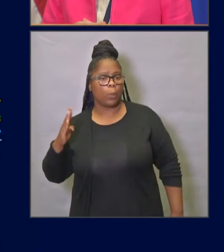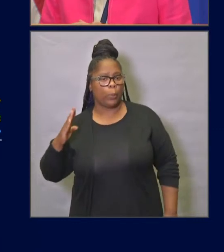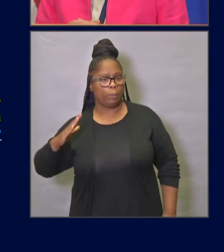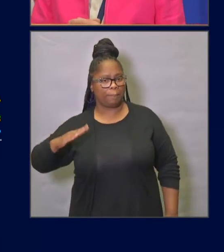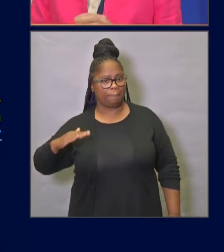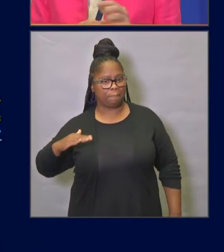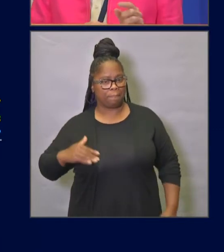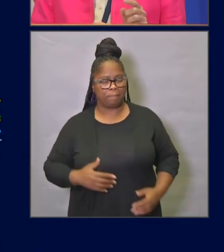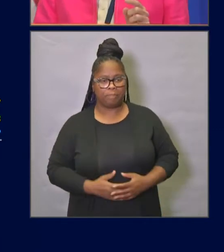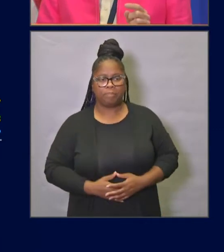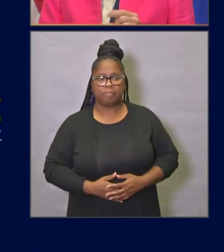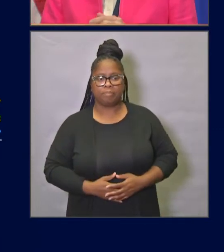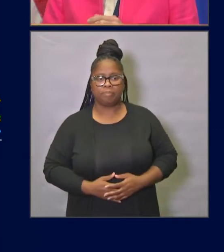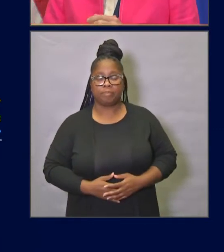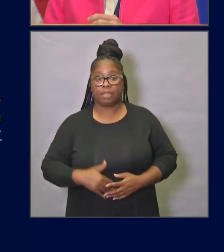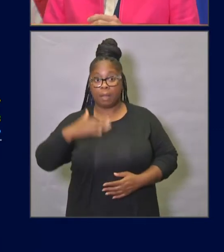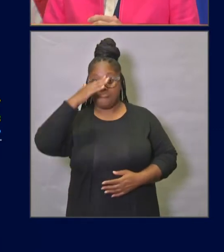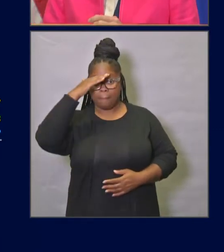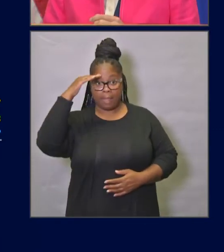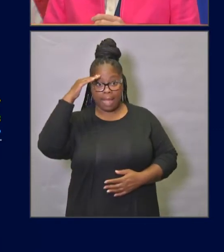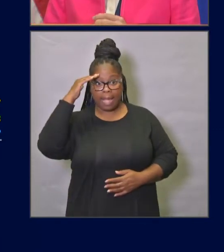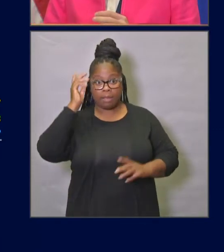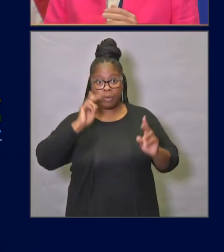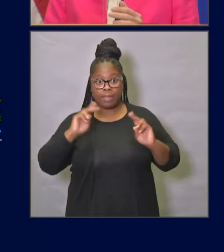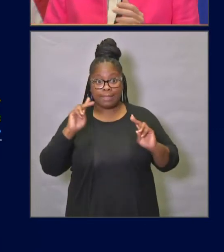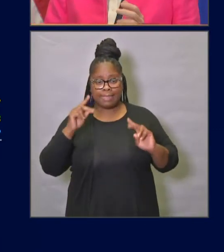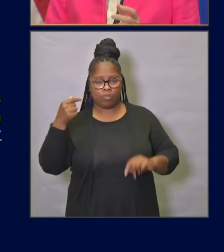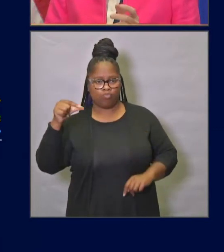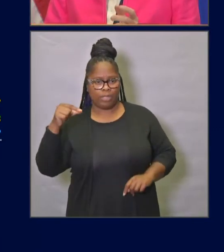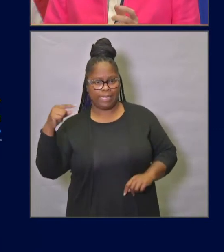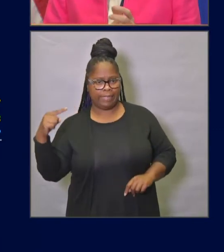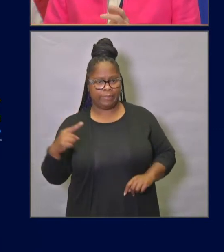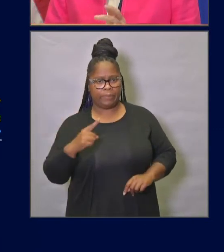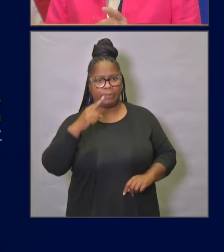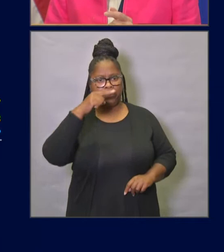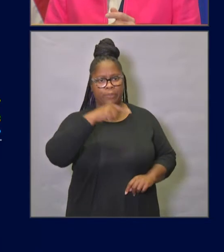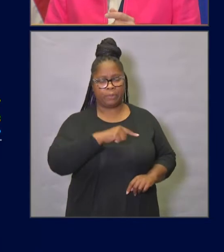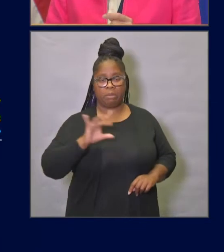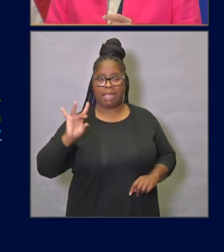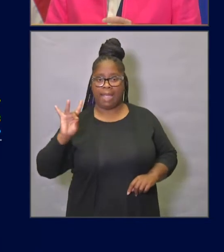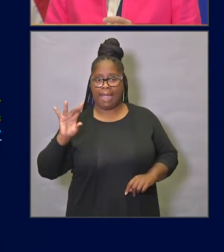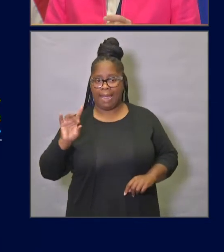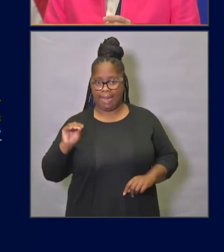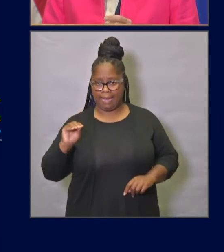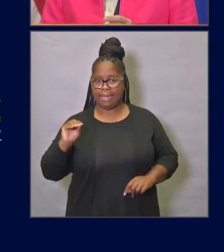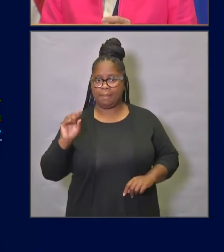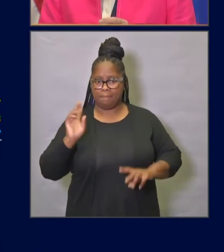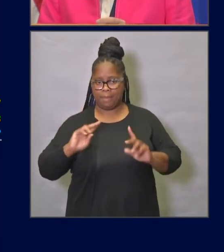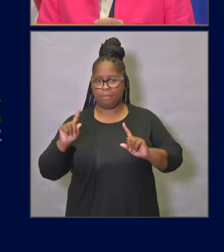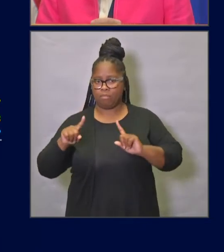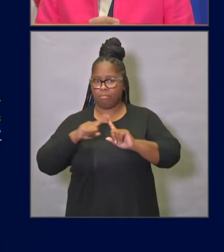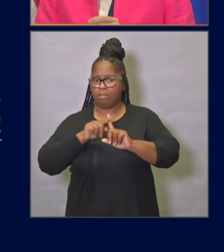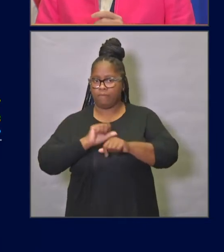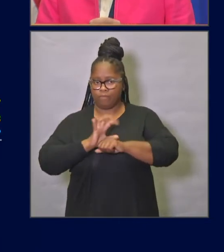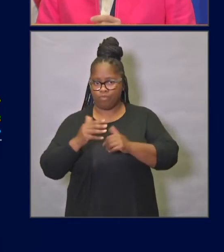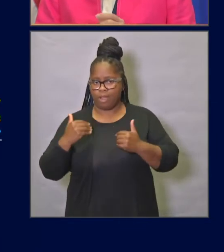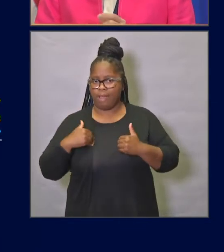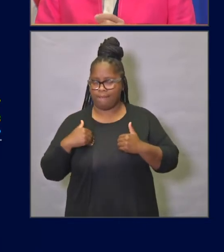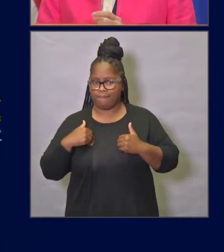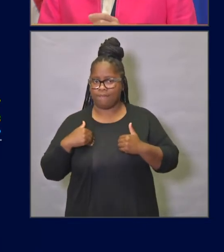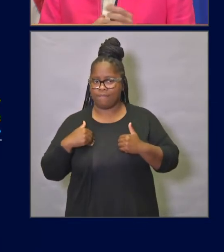Cases among black residents, that's the green line, were at 80 cases per 100,000 people during this time.